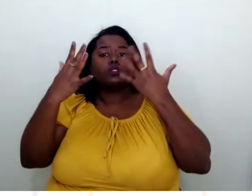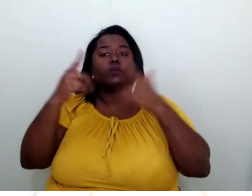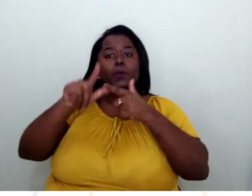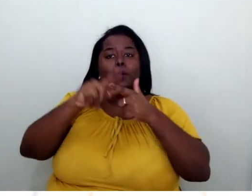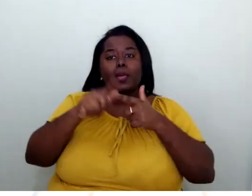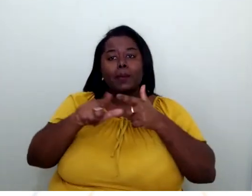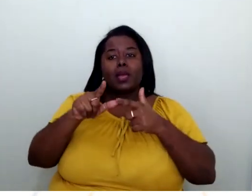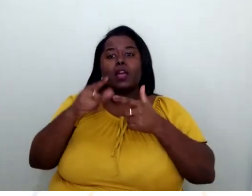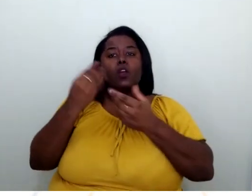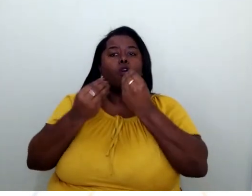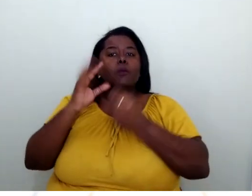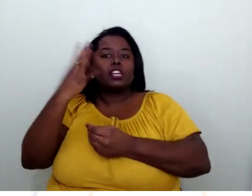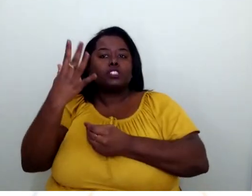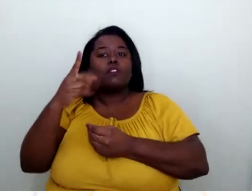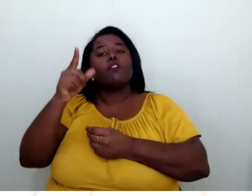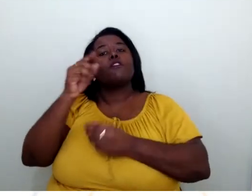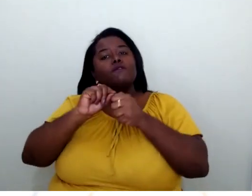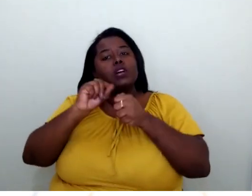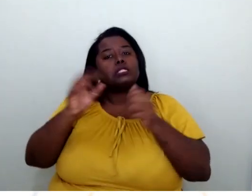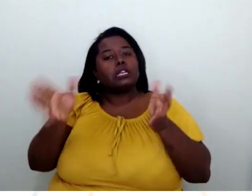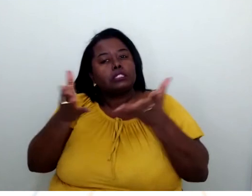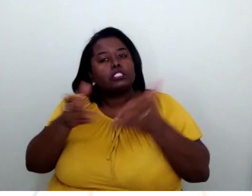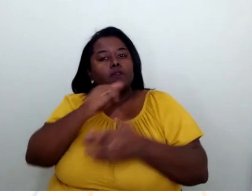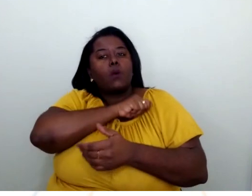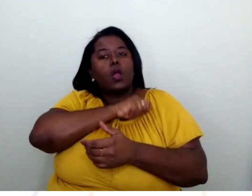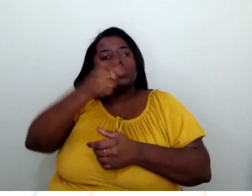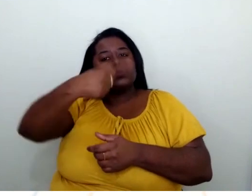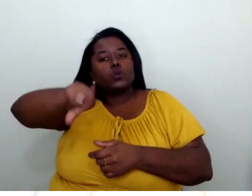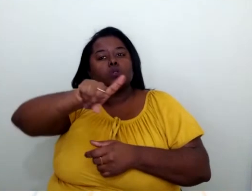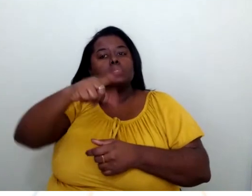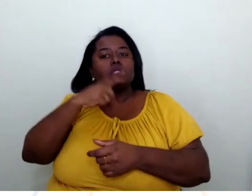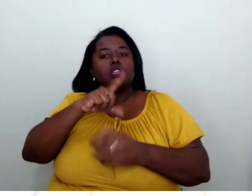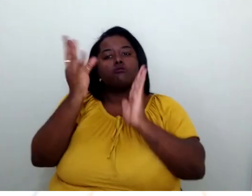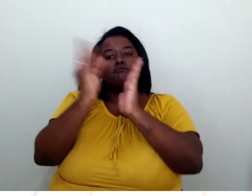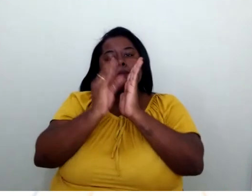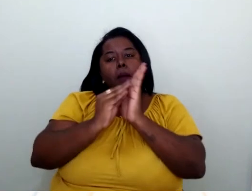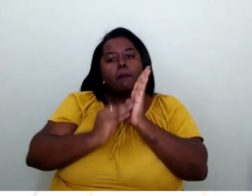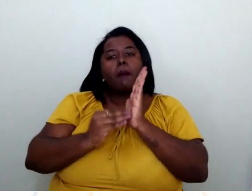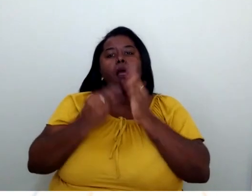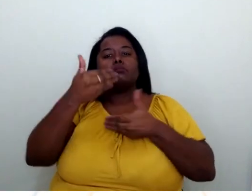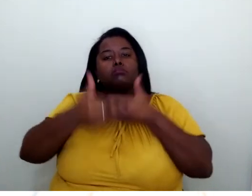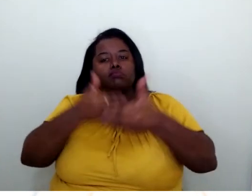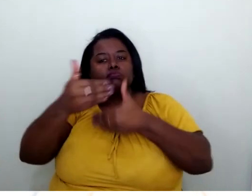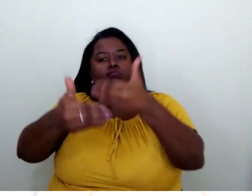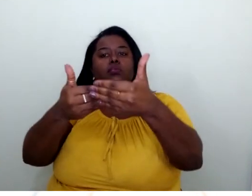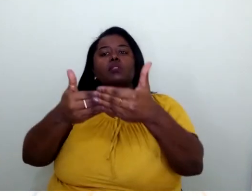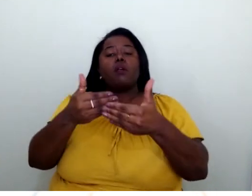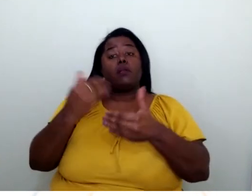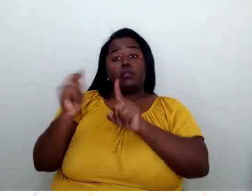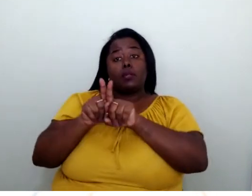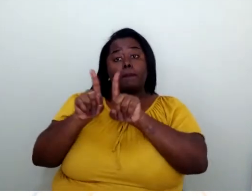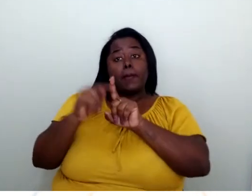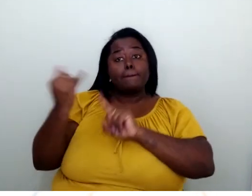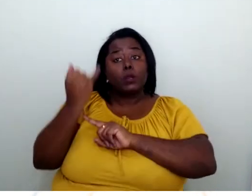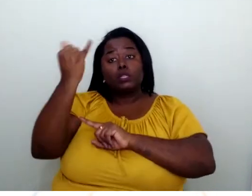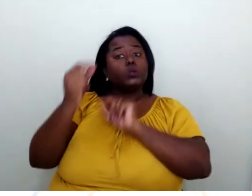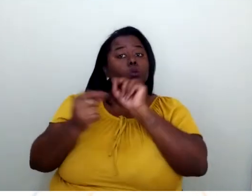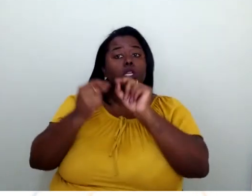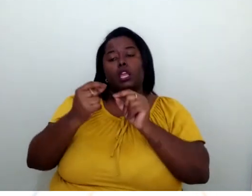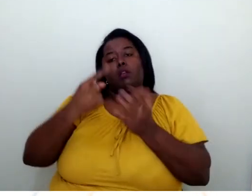rigor. It's the challenge. So how we design tasks that students and